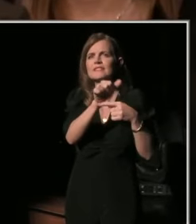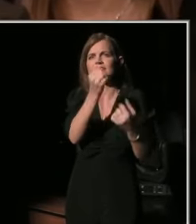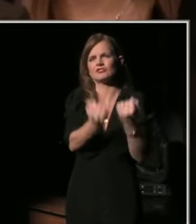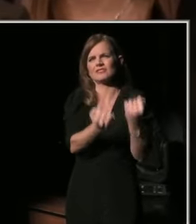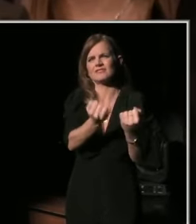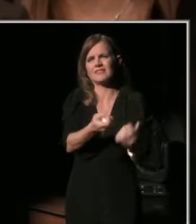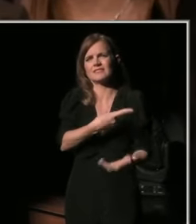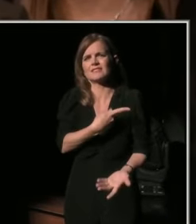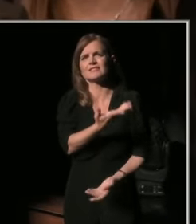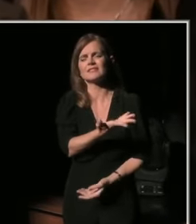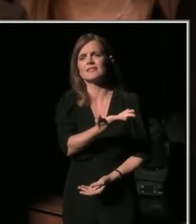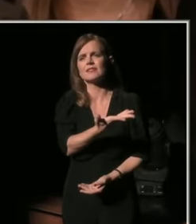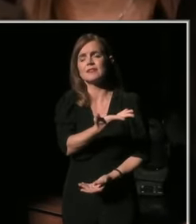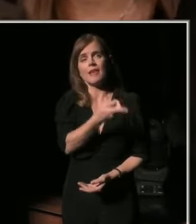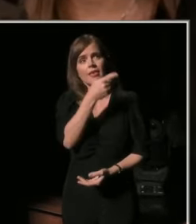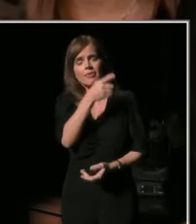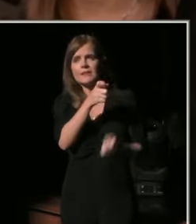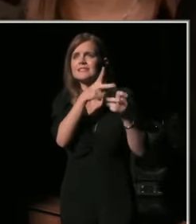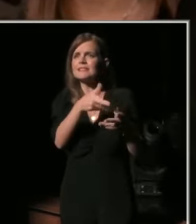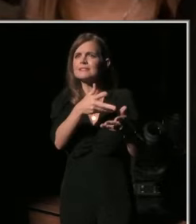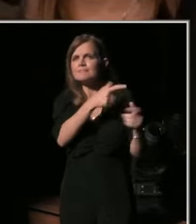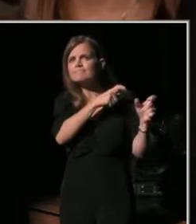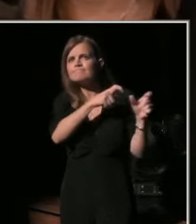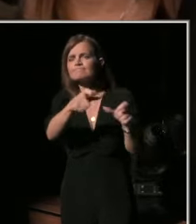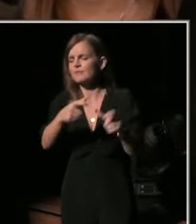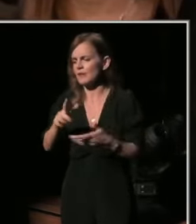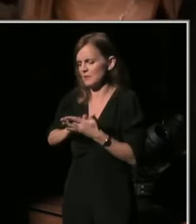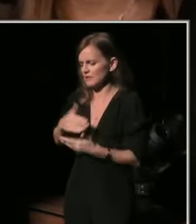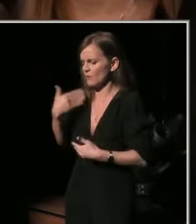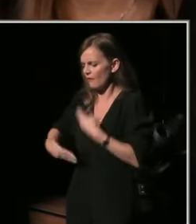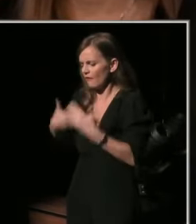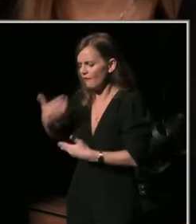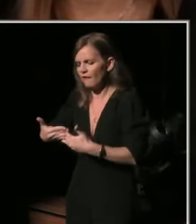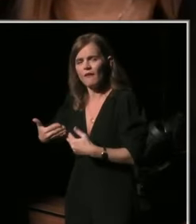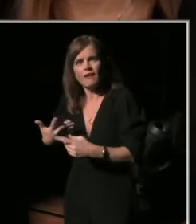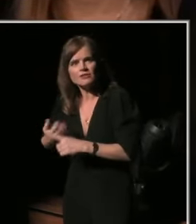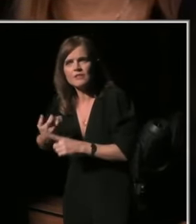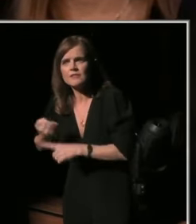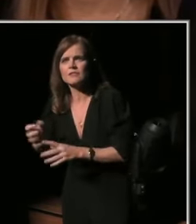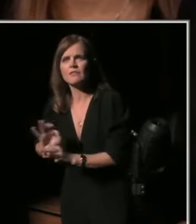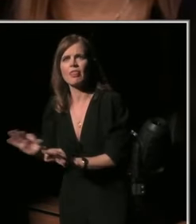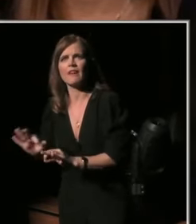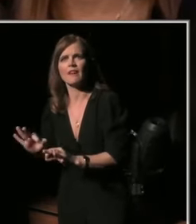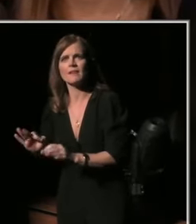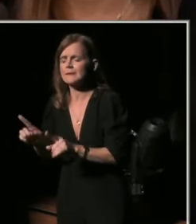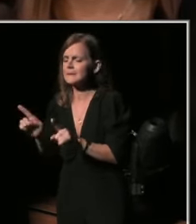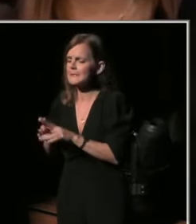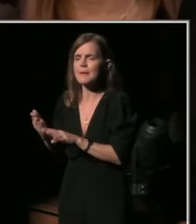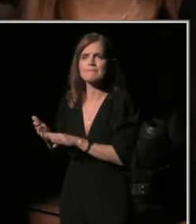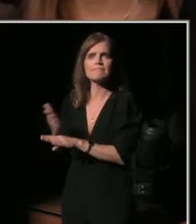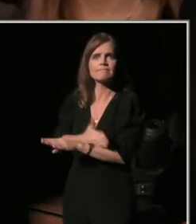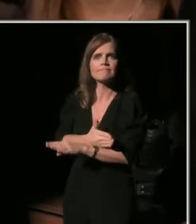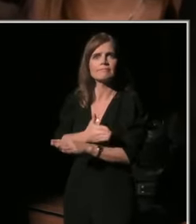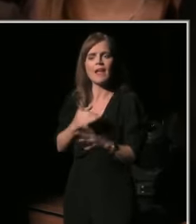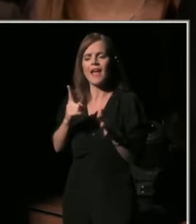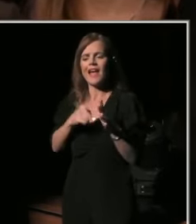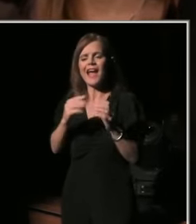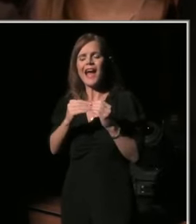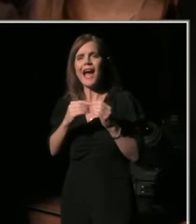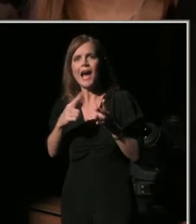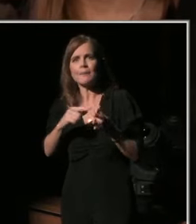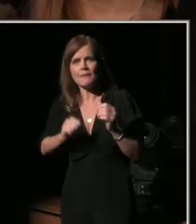this system exists, we face the same unachievable battle as the many before us. From Aberfan to